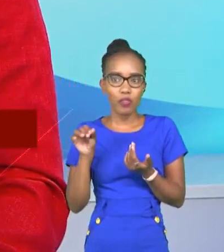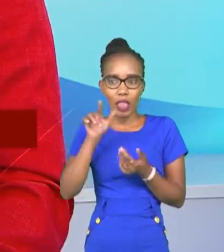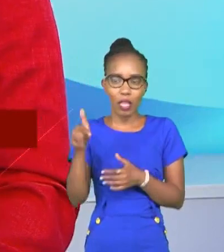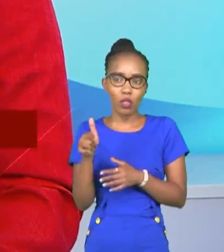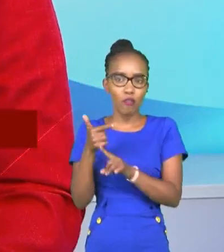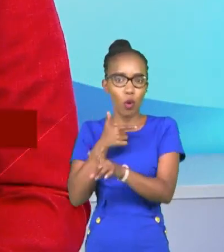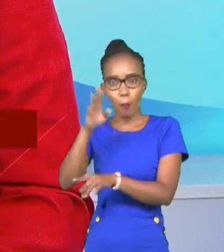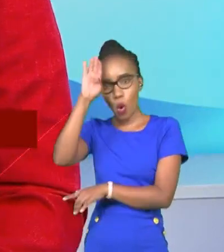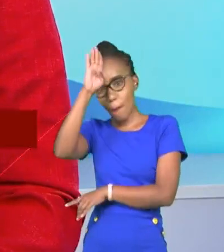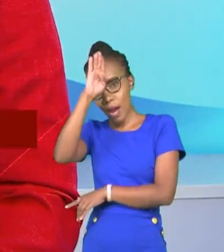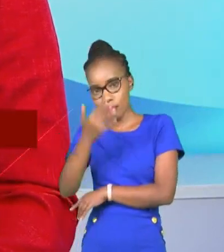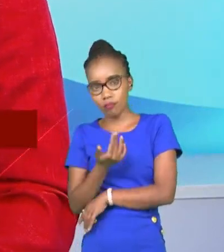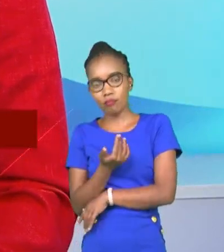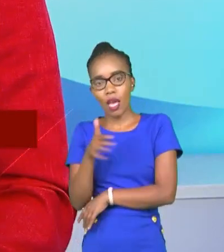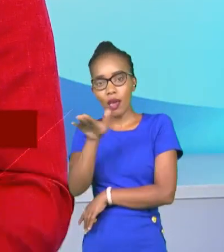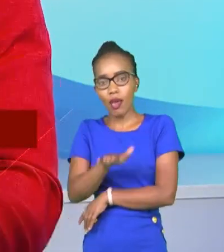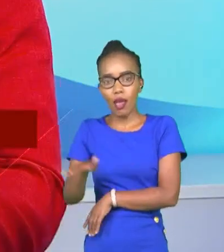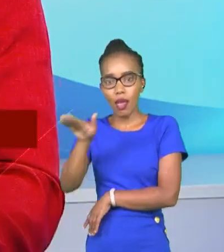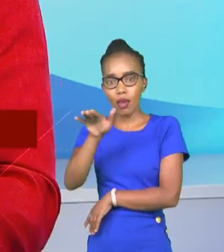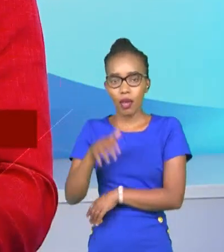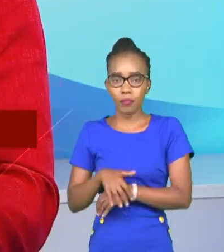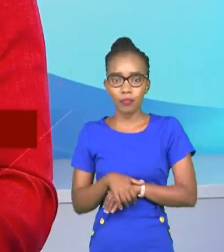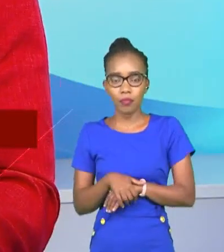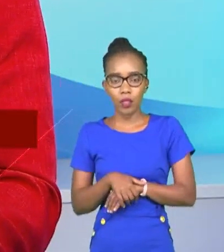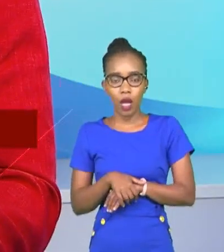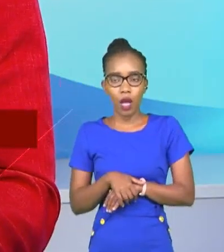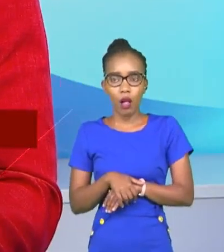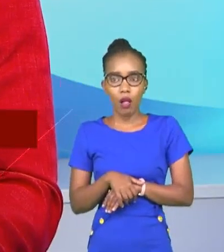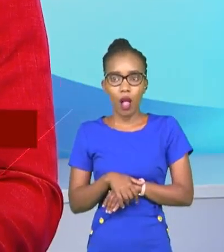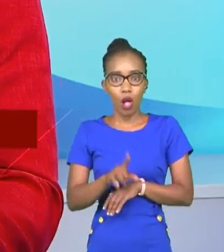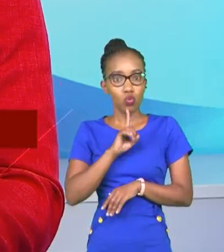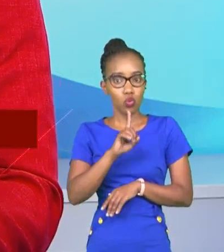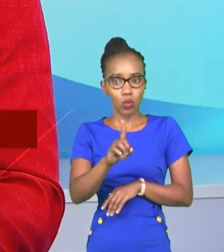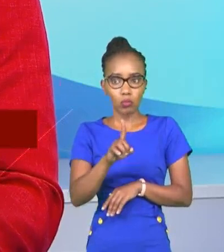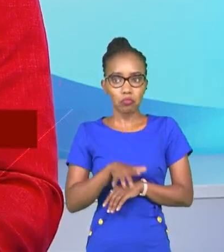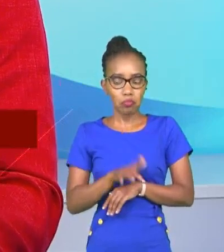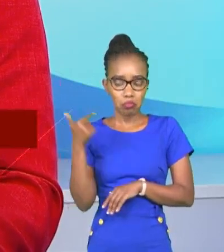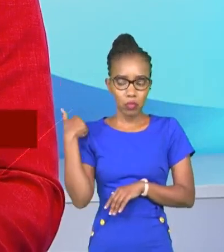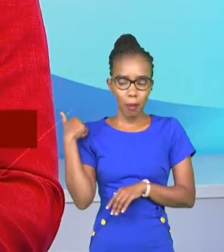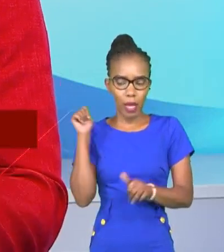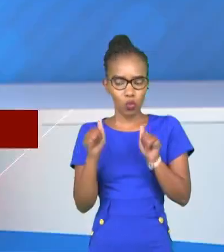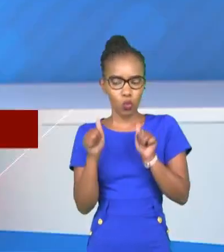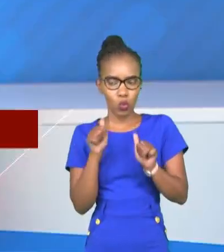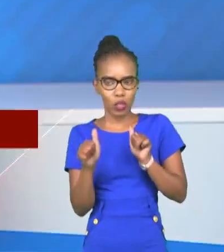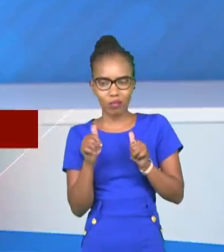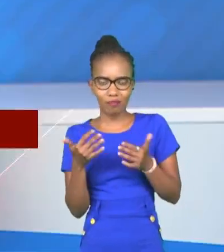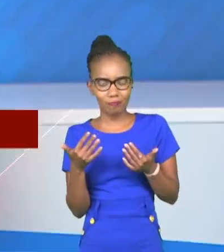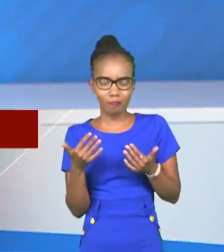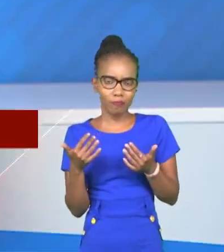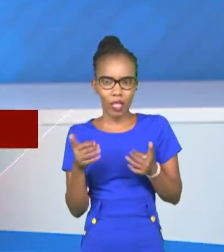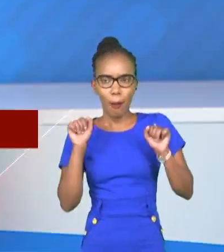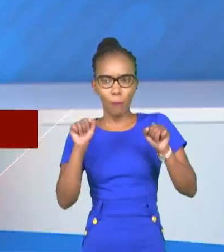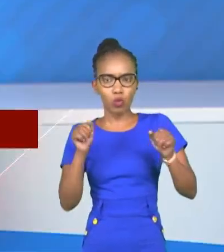from Bungoma area. So looking at them, these are not numbers you can say they can pull